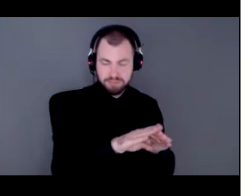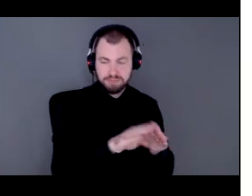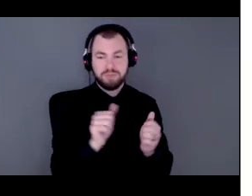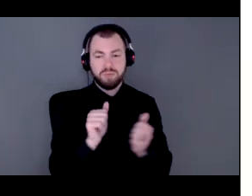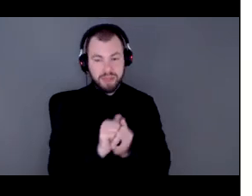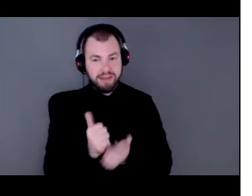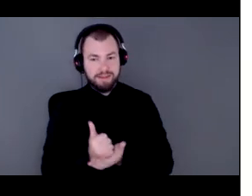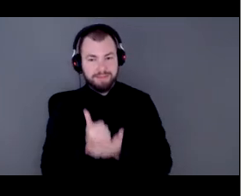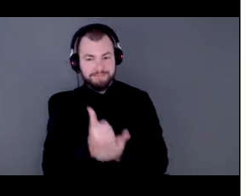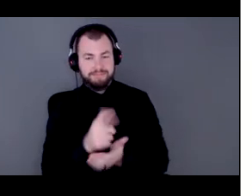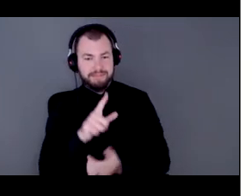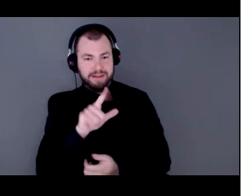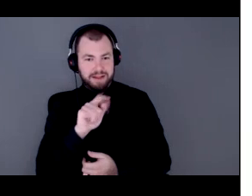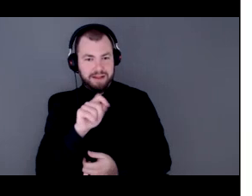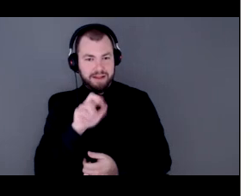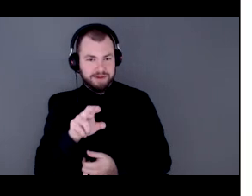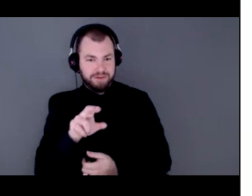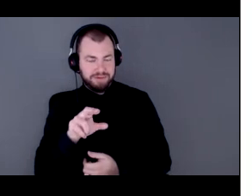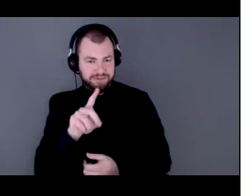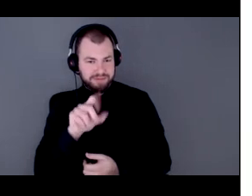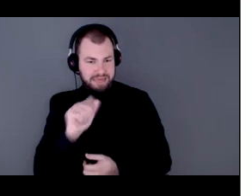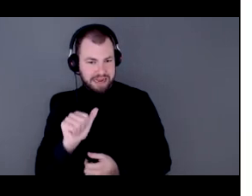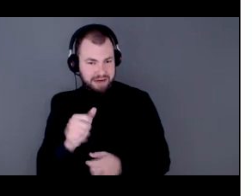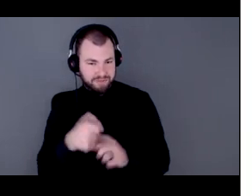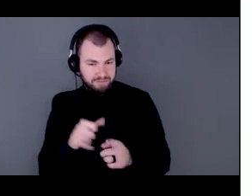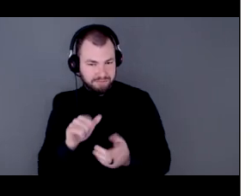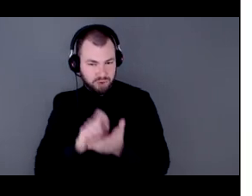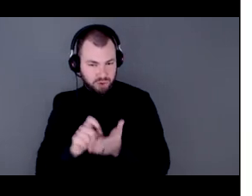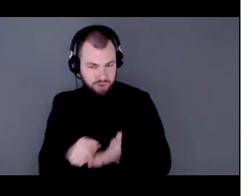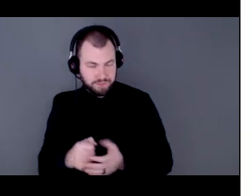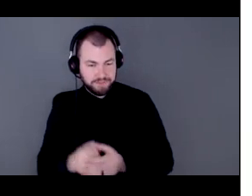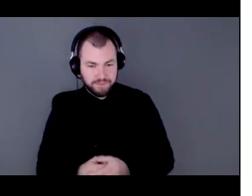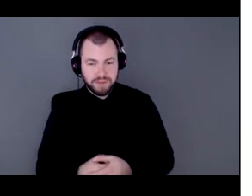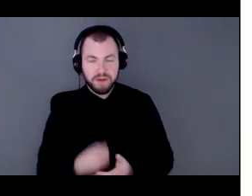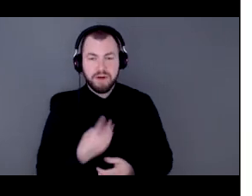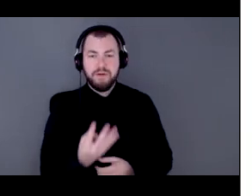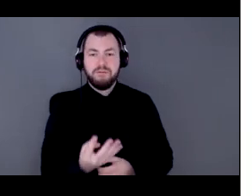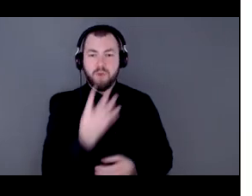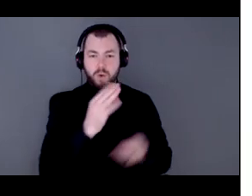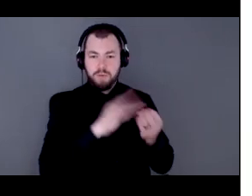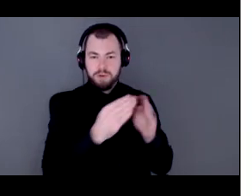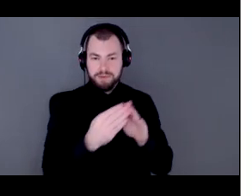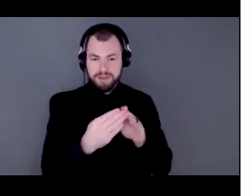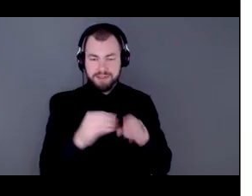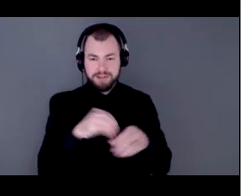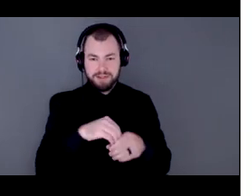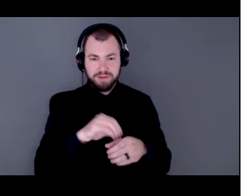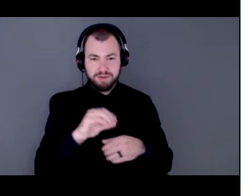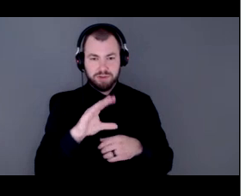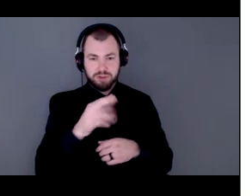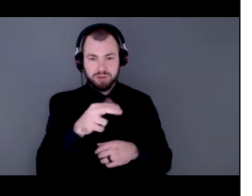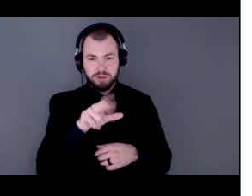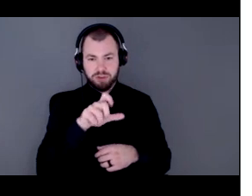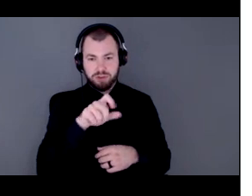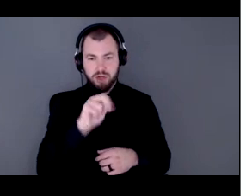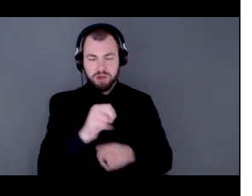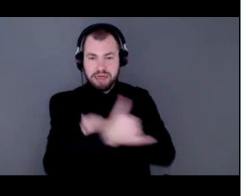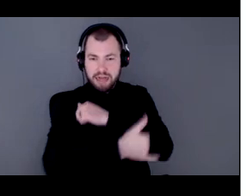Litter Journal in four municipalities in Charleston County, and we're hoping to do that in